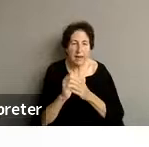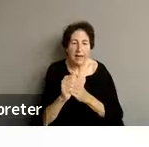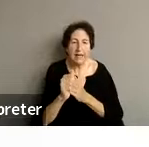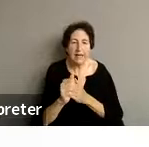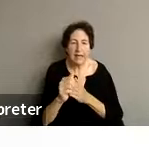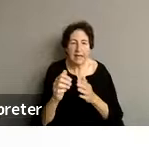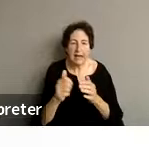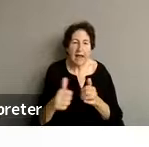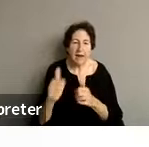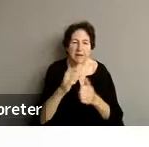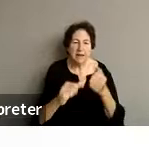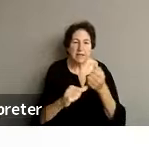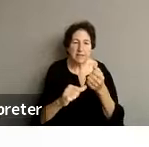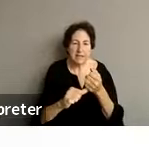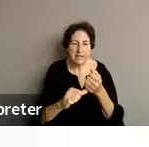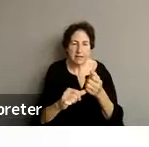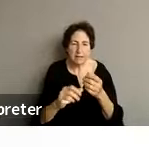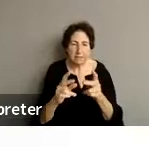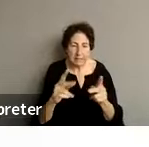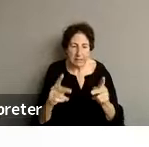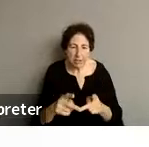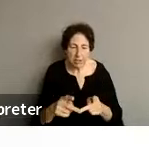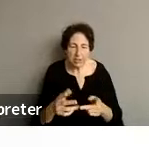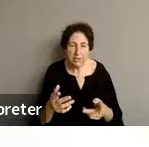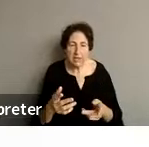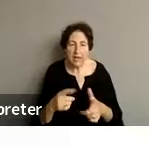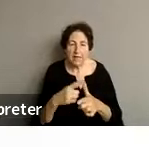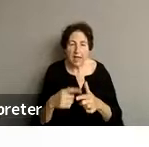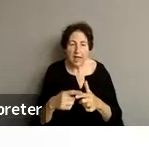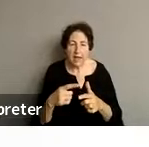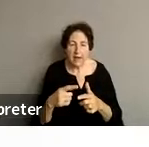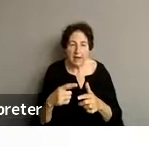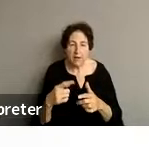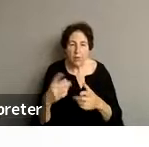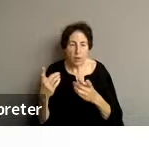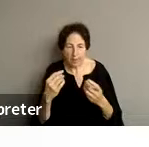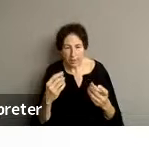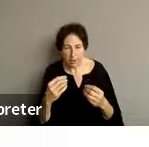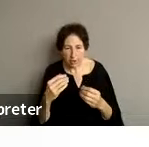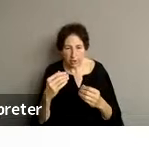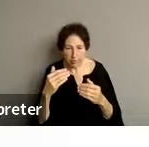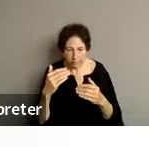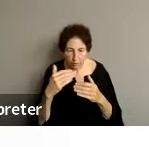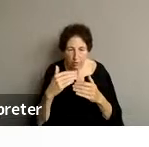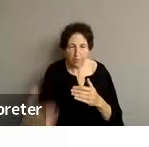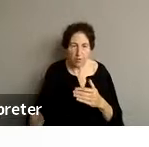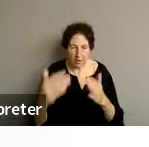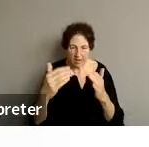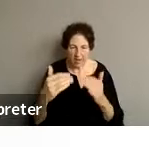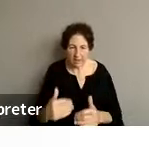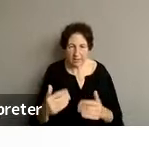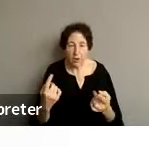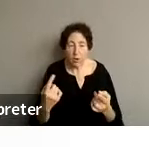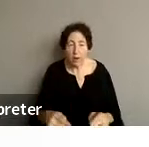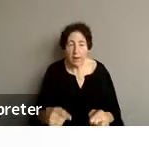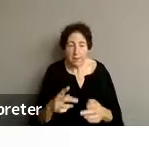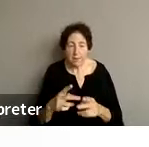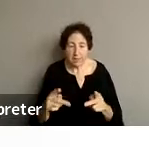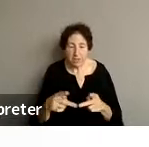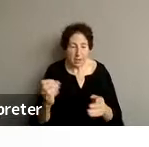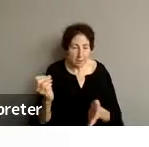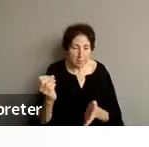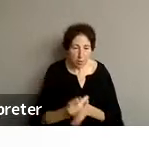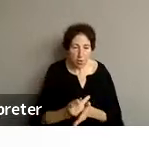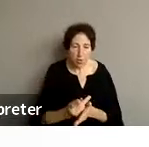admin assistant positions, and then kind of next steps planning going forward. When this position was approved,